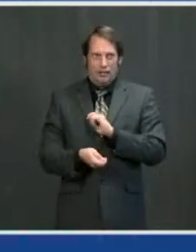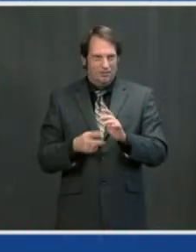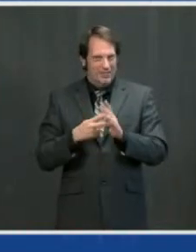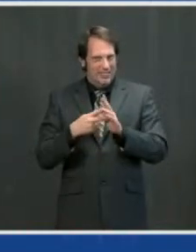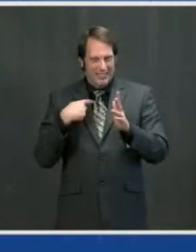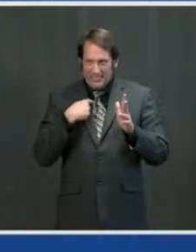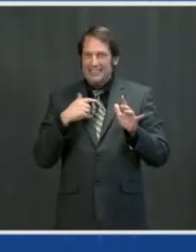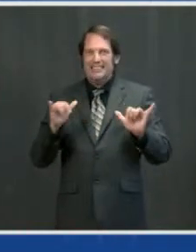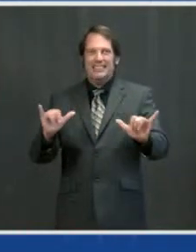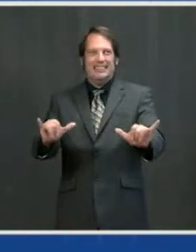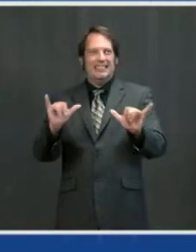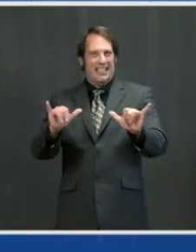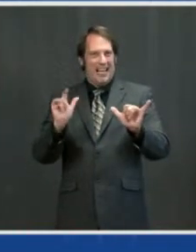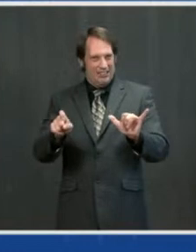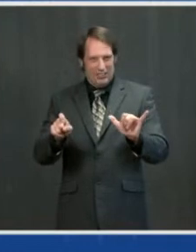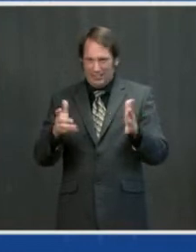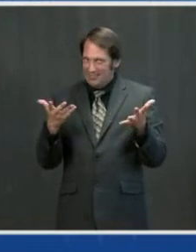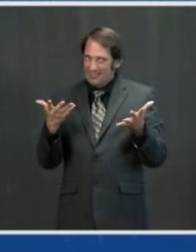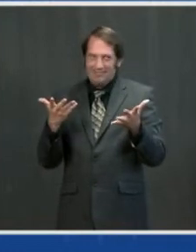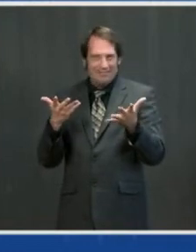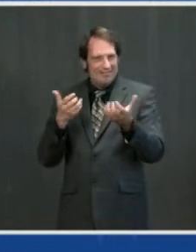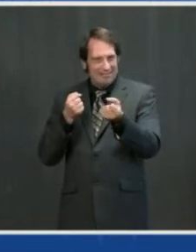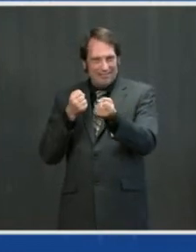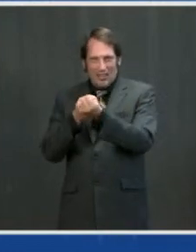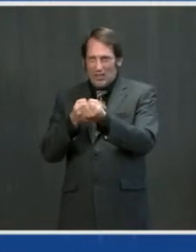indispensable partners.